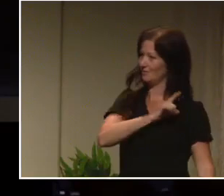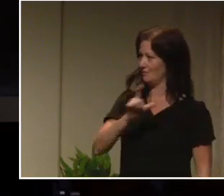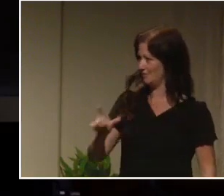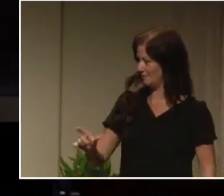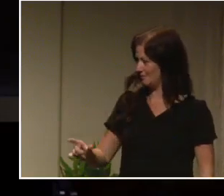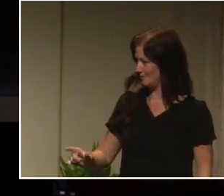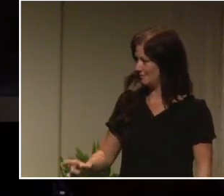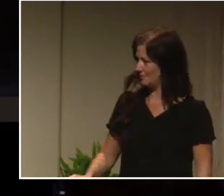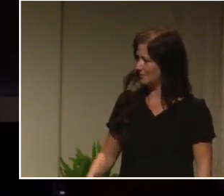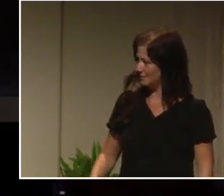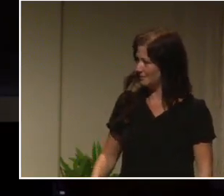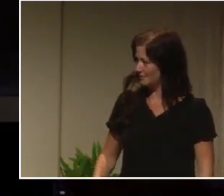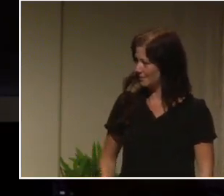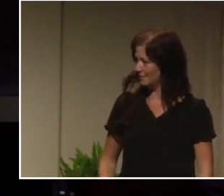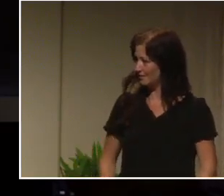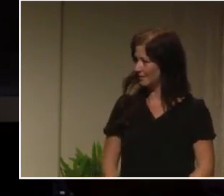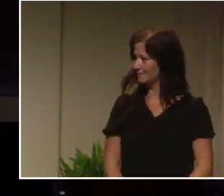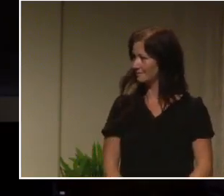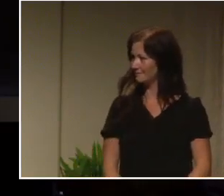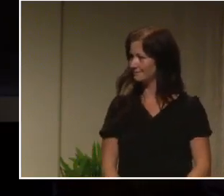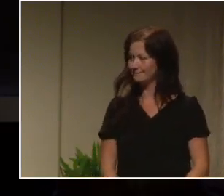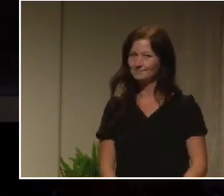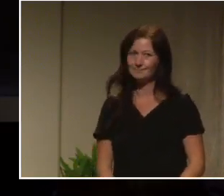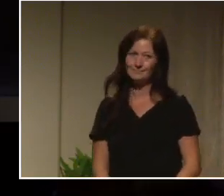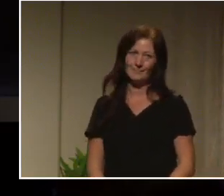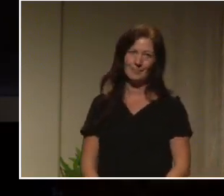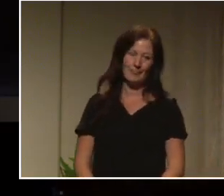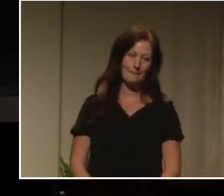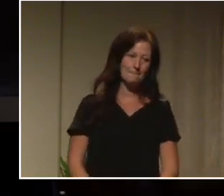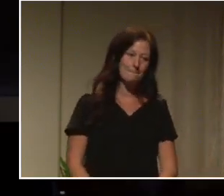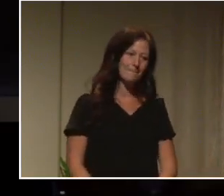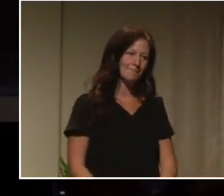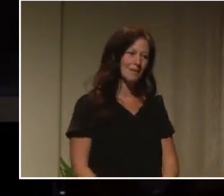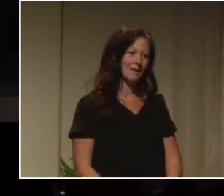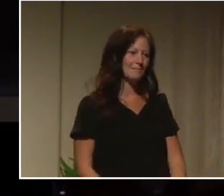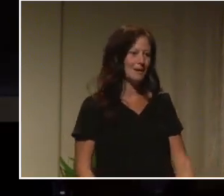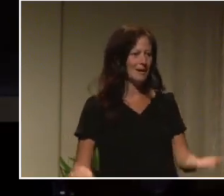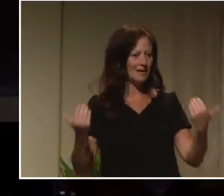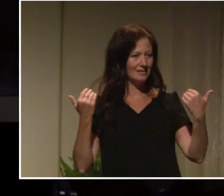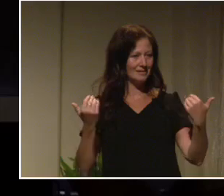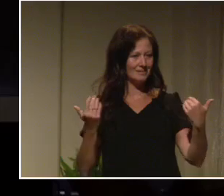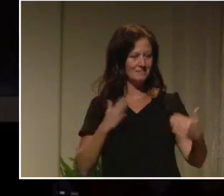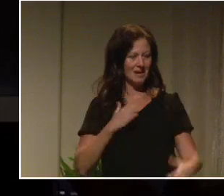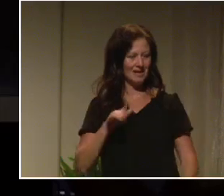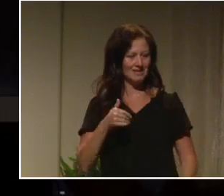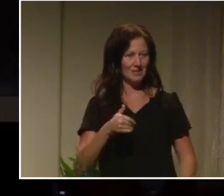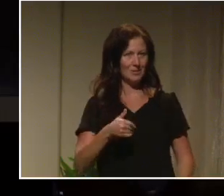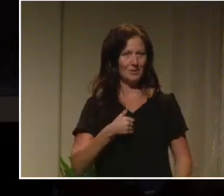Come on, man.